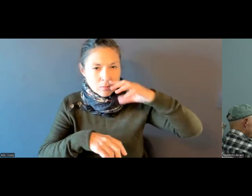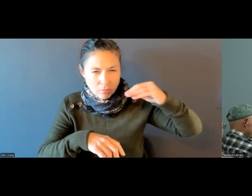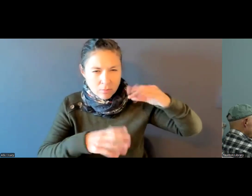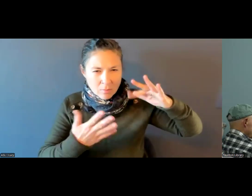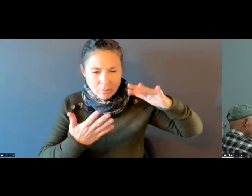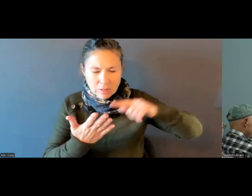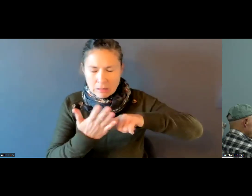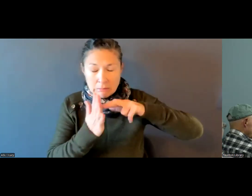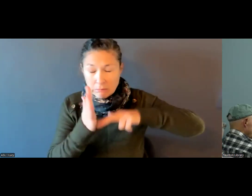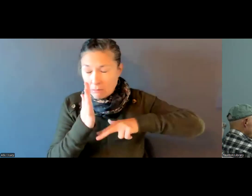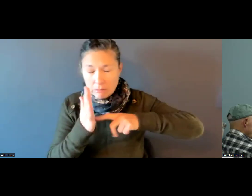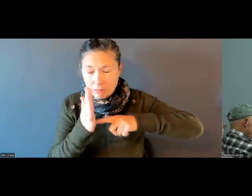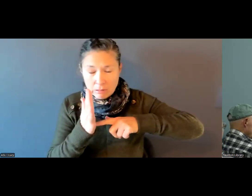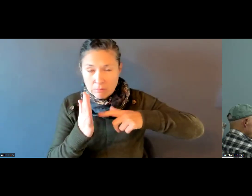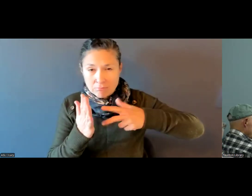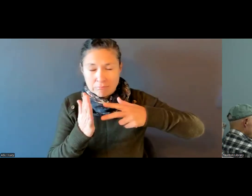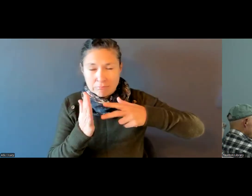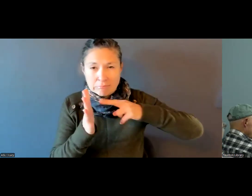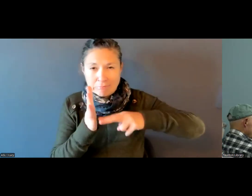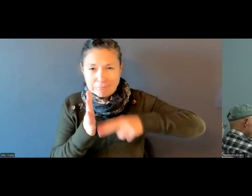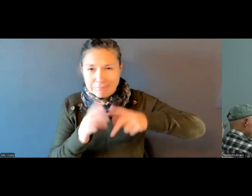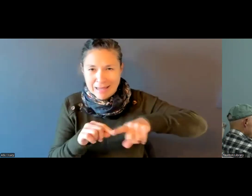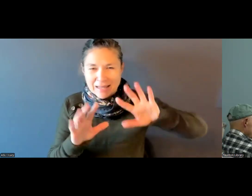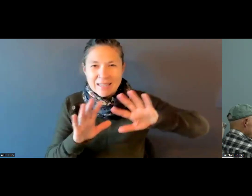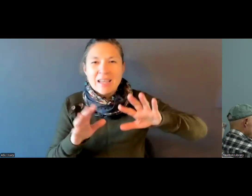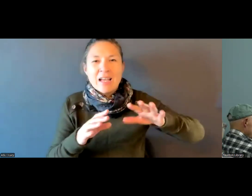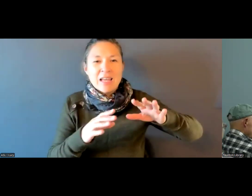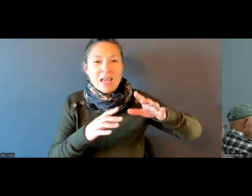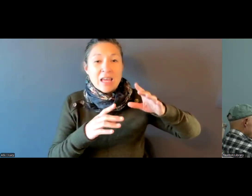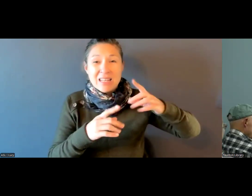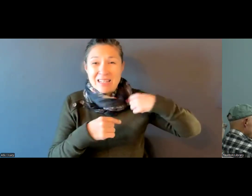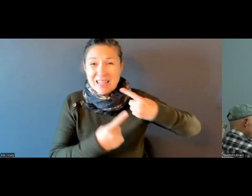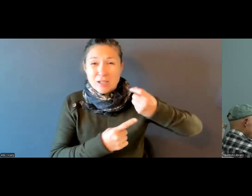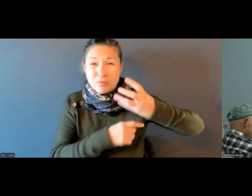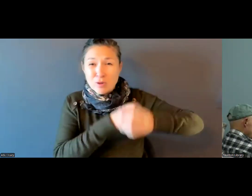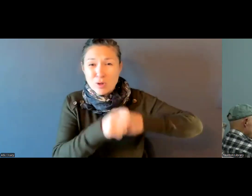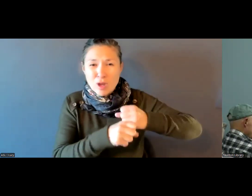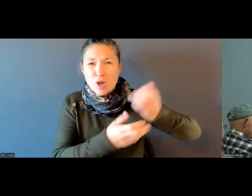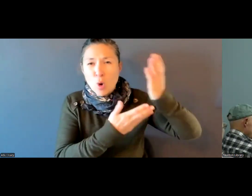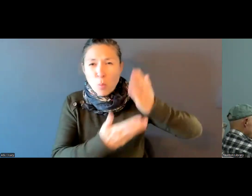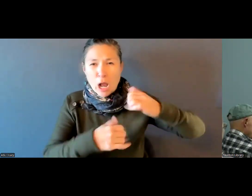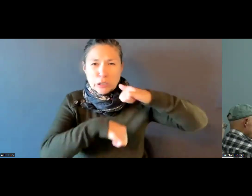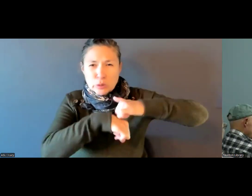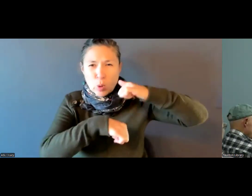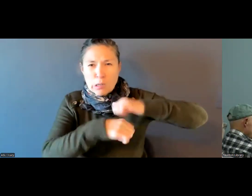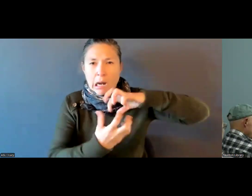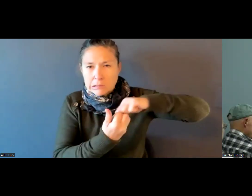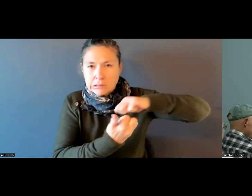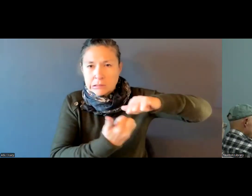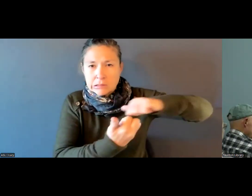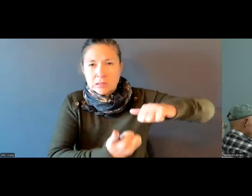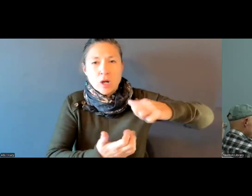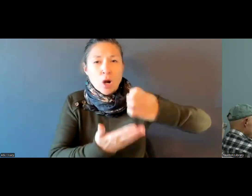can't read my own writing here. In his last years, he brought in stone crushing equipment that was not only